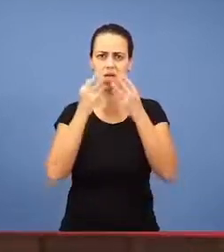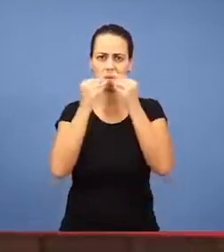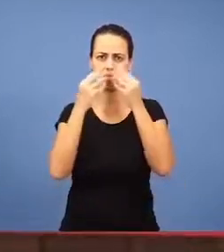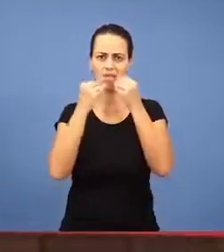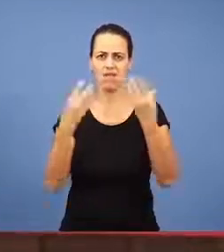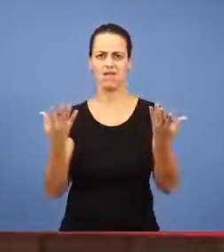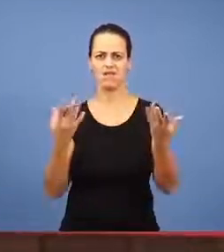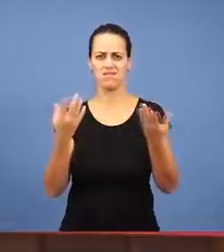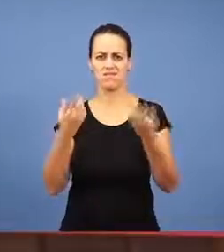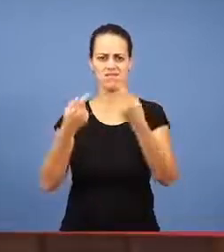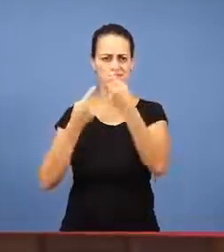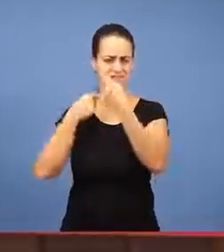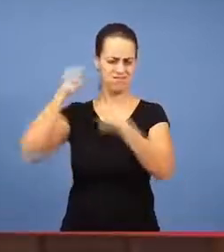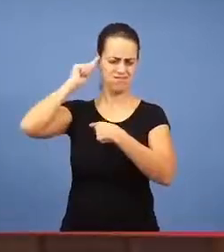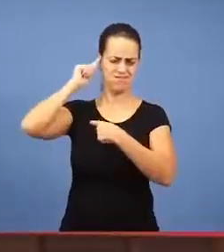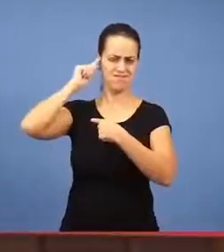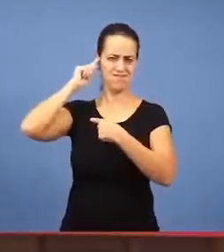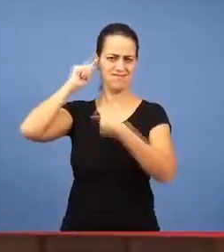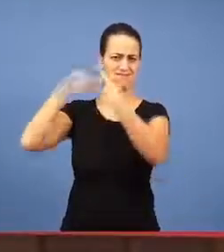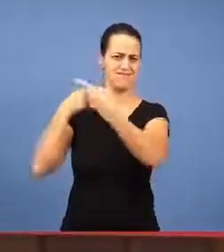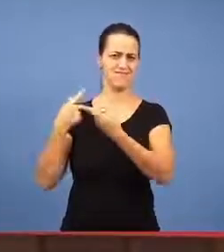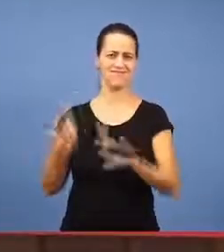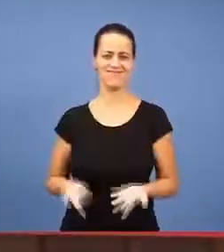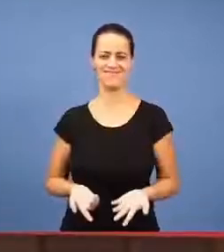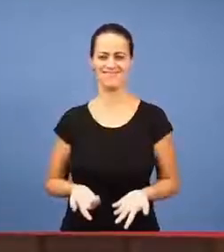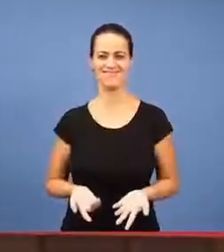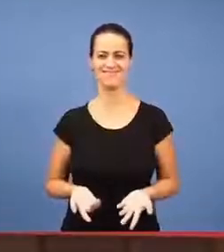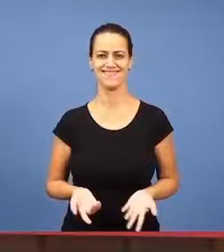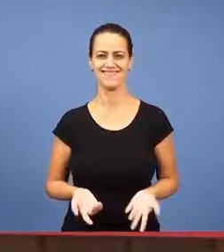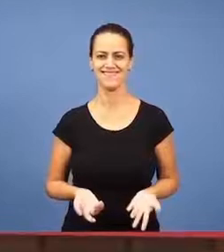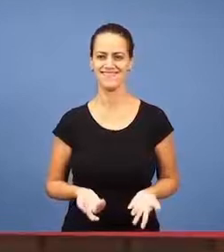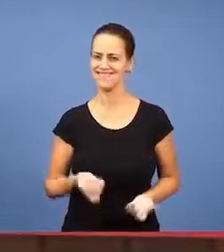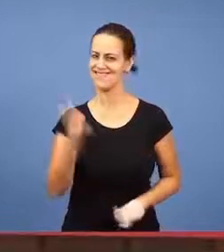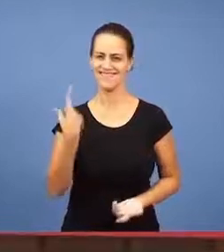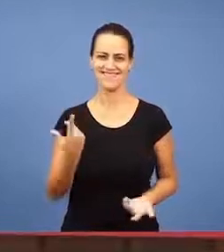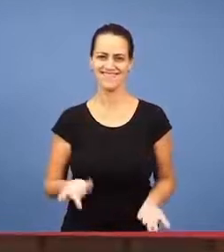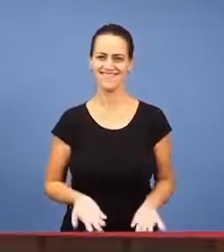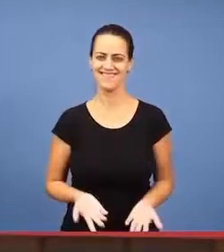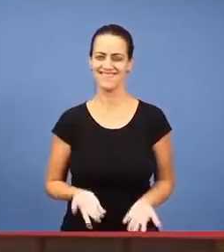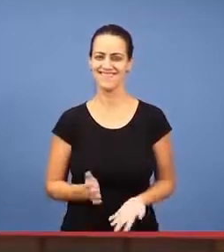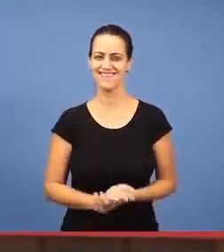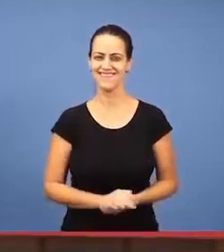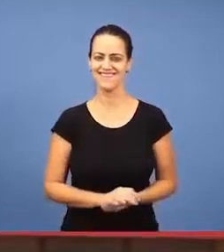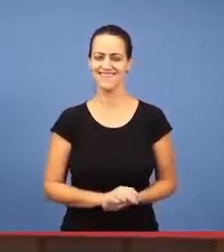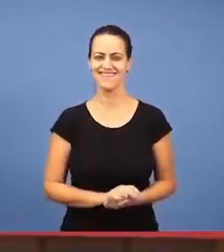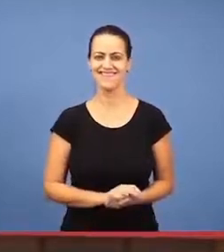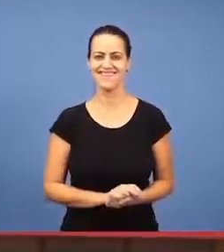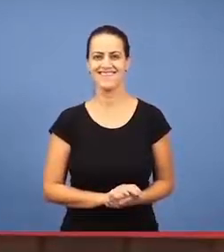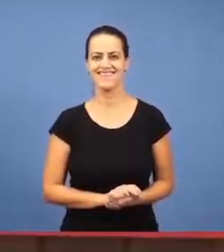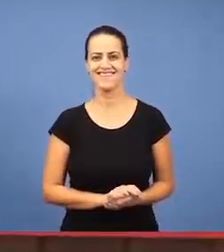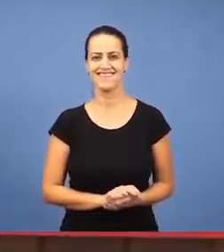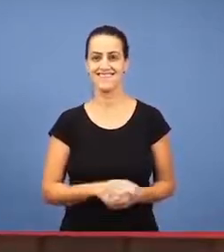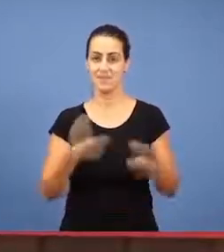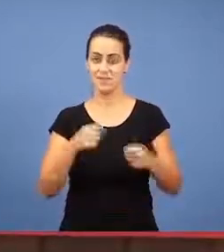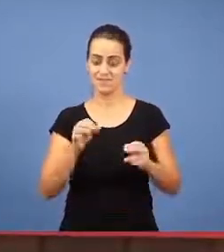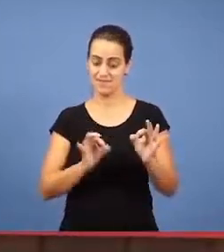out of the mouth, and the saliva is coming out of the ear. So the body needs to have discipline.